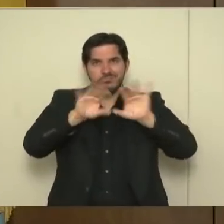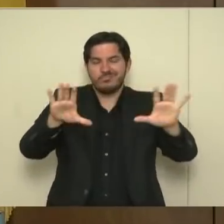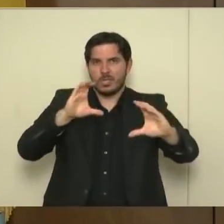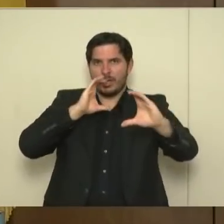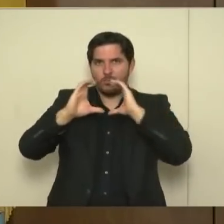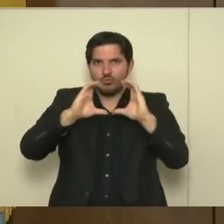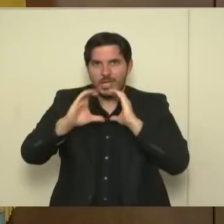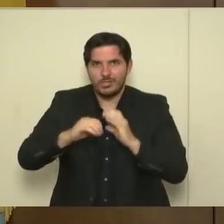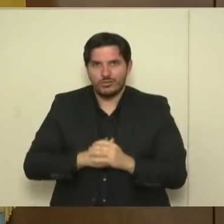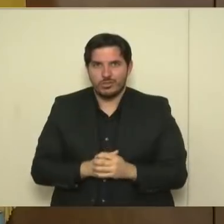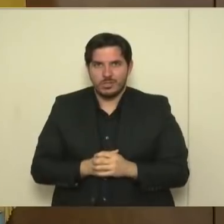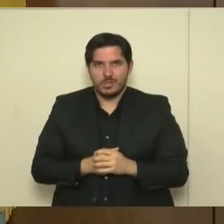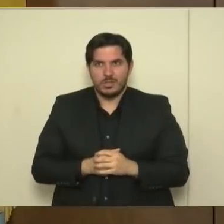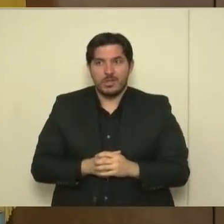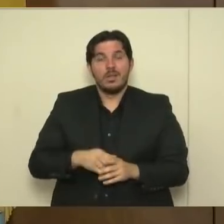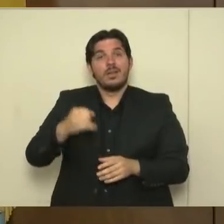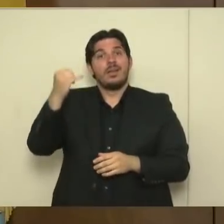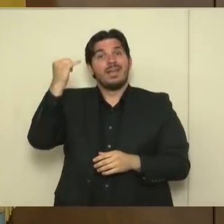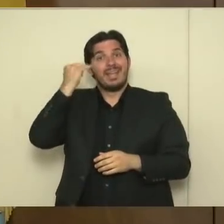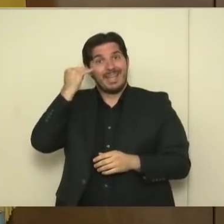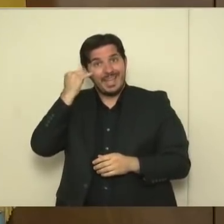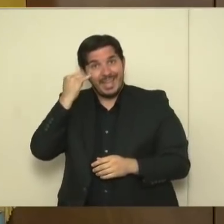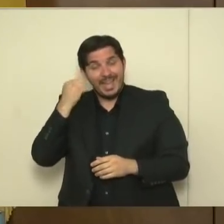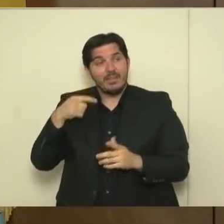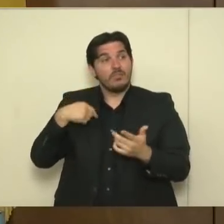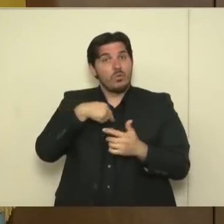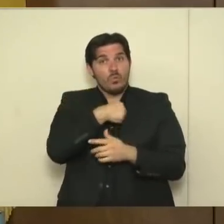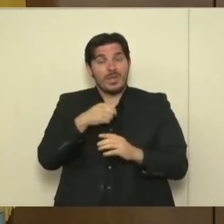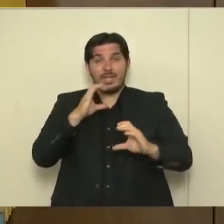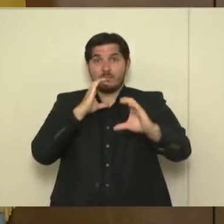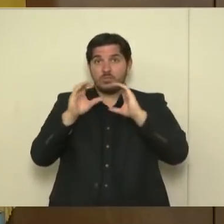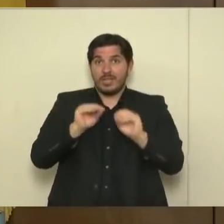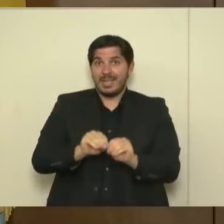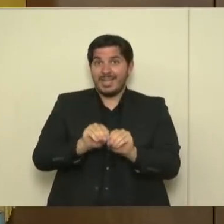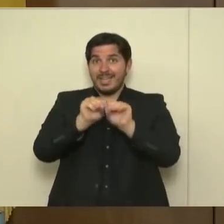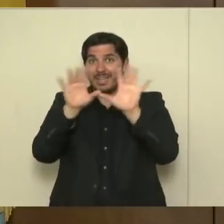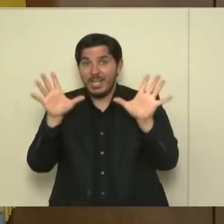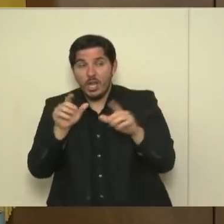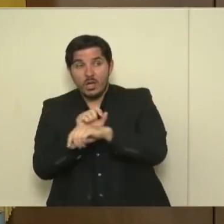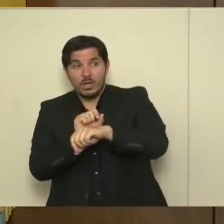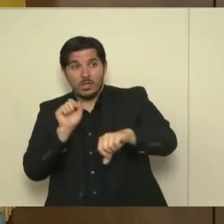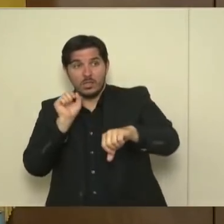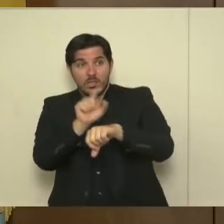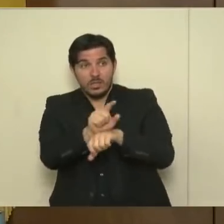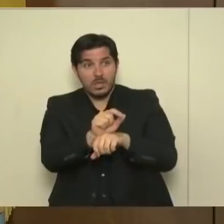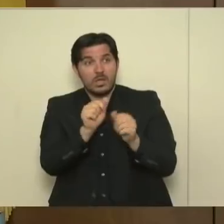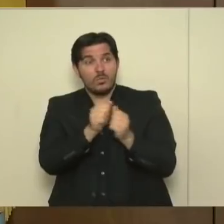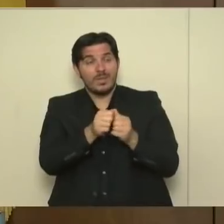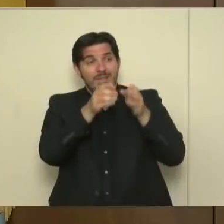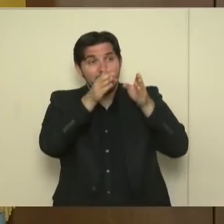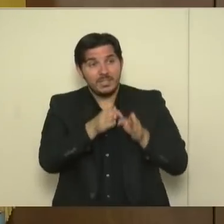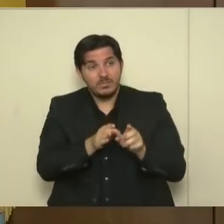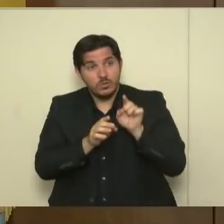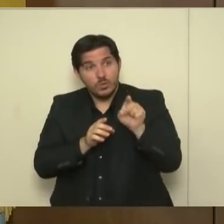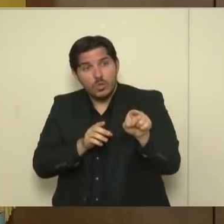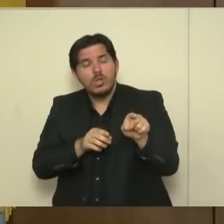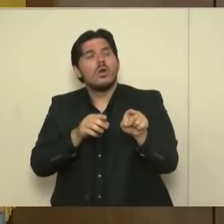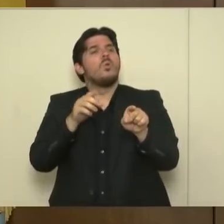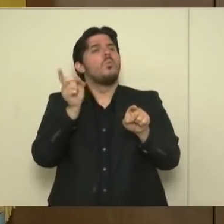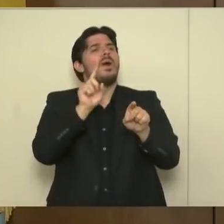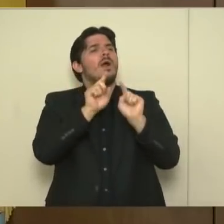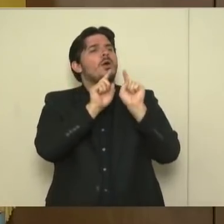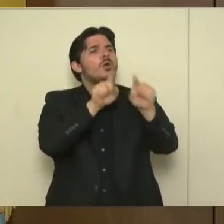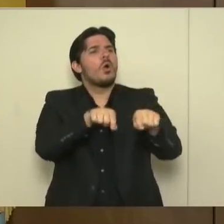more personal responsibility opportunities by individuals to help us by telling us where they think they might have been, what